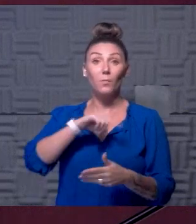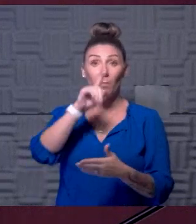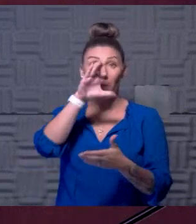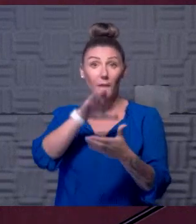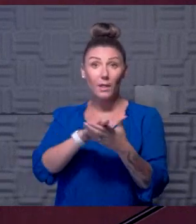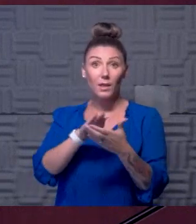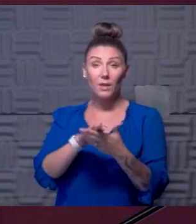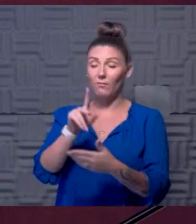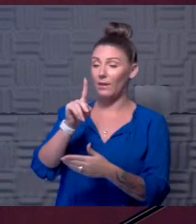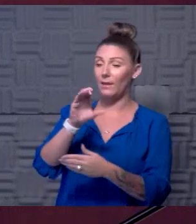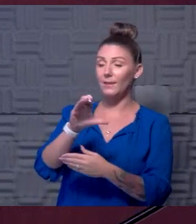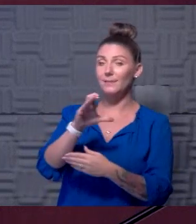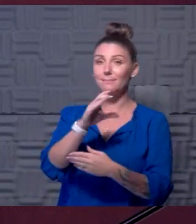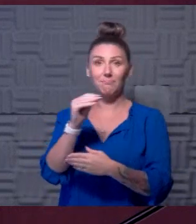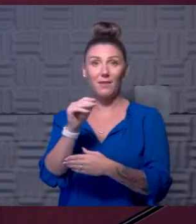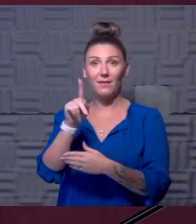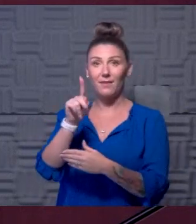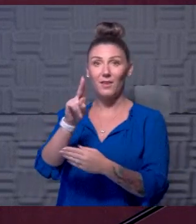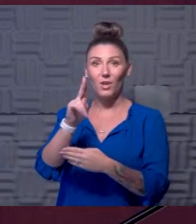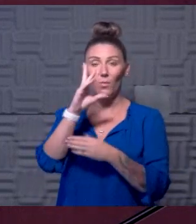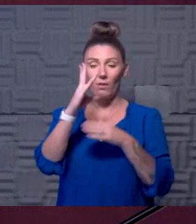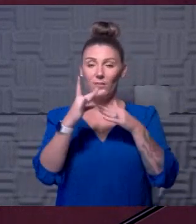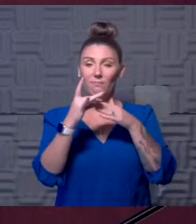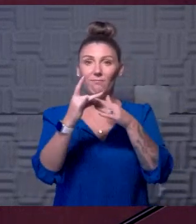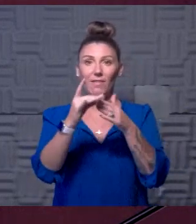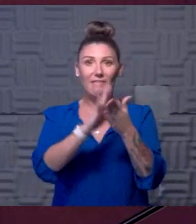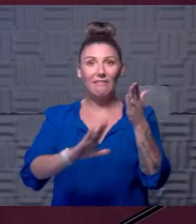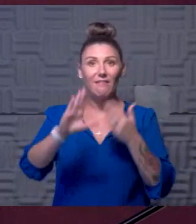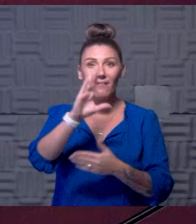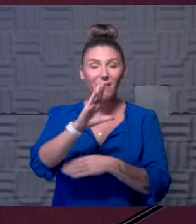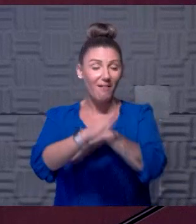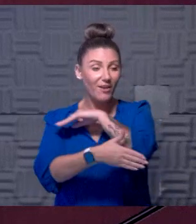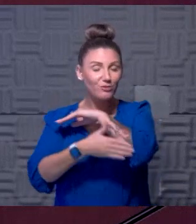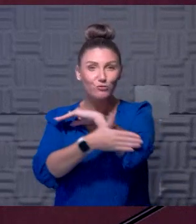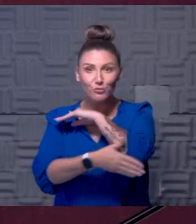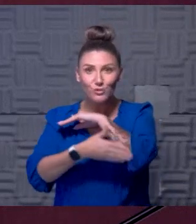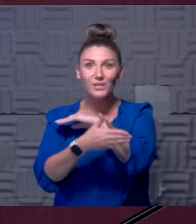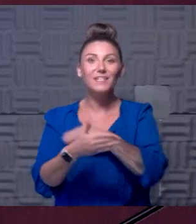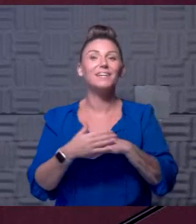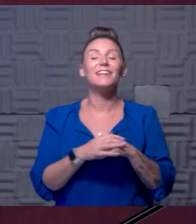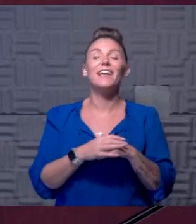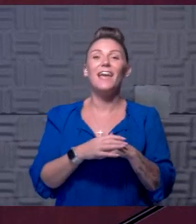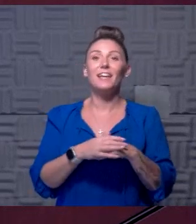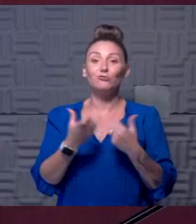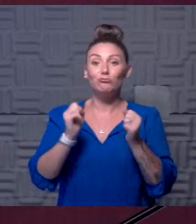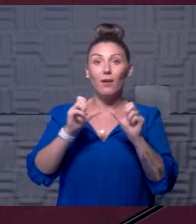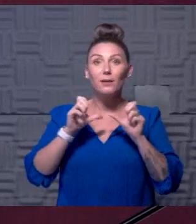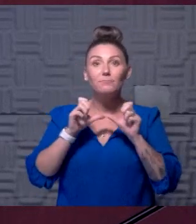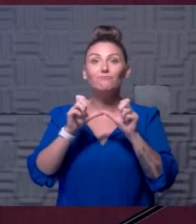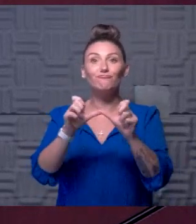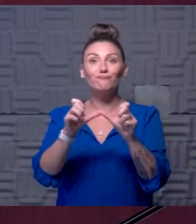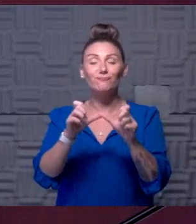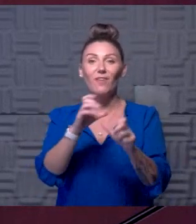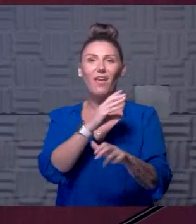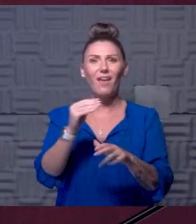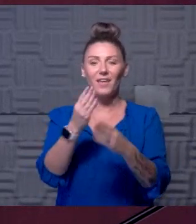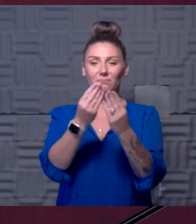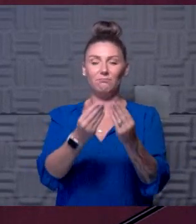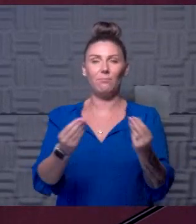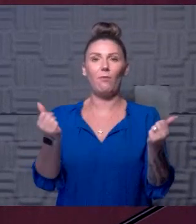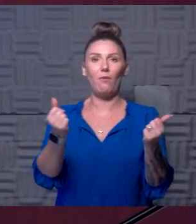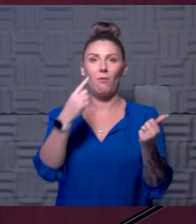City, KU, is really going to lead the country in terms of really trying to push this forward and get a solution for